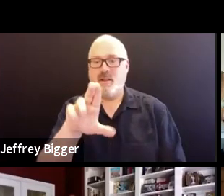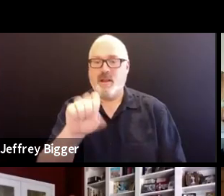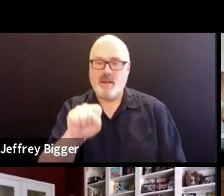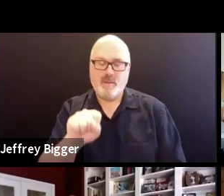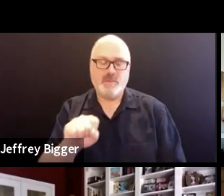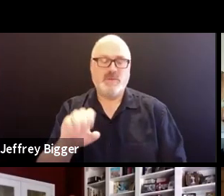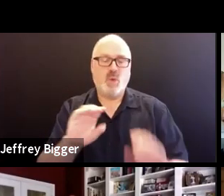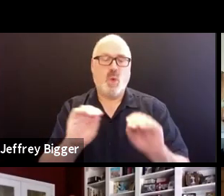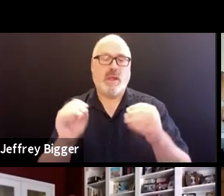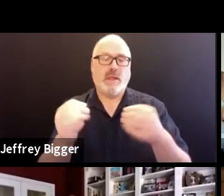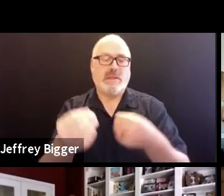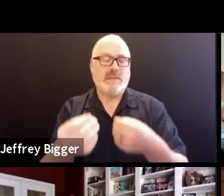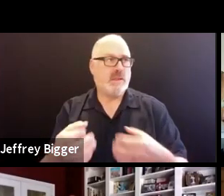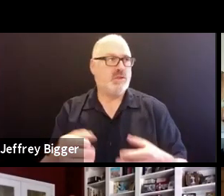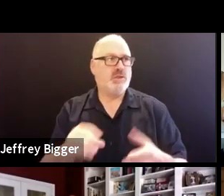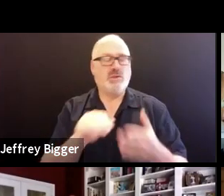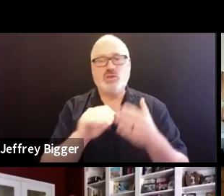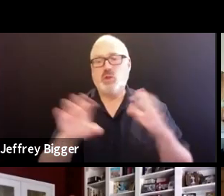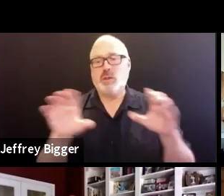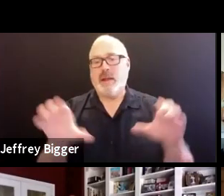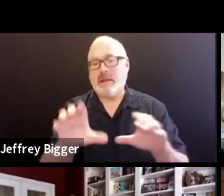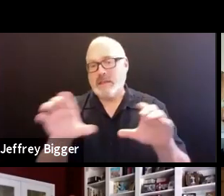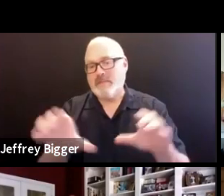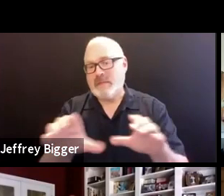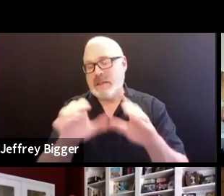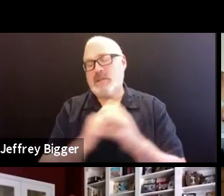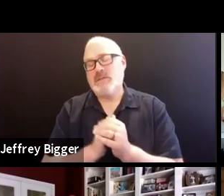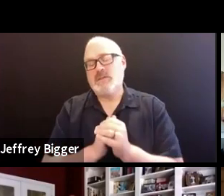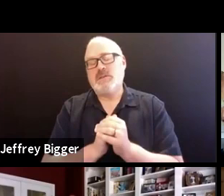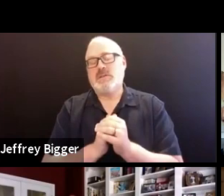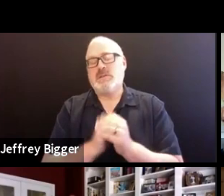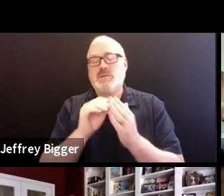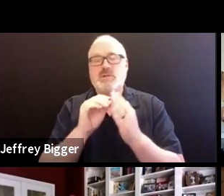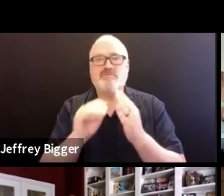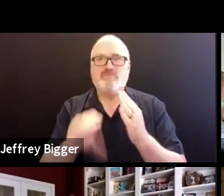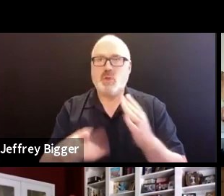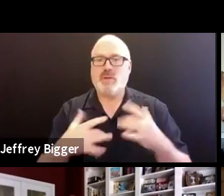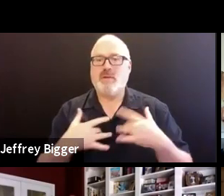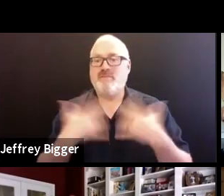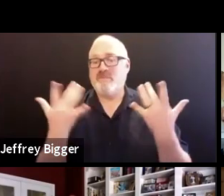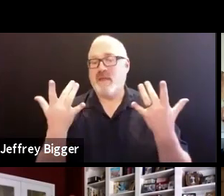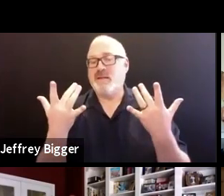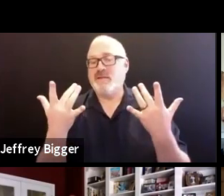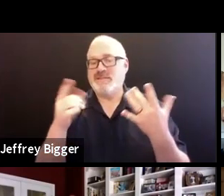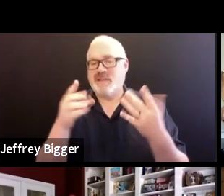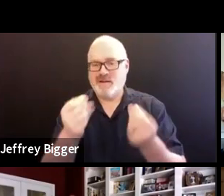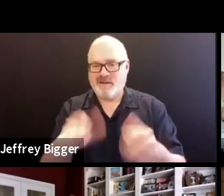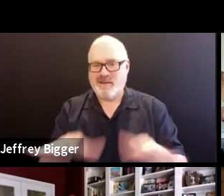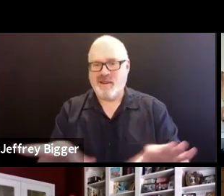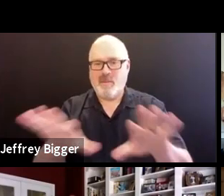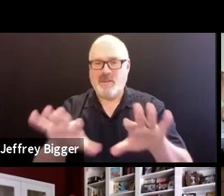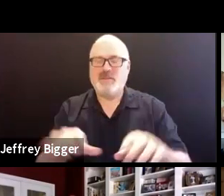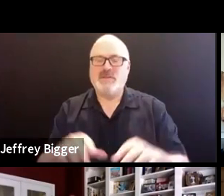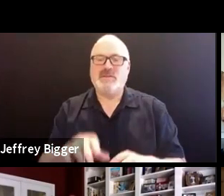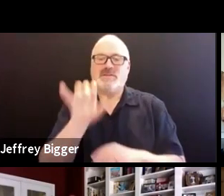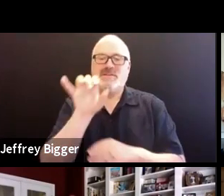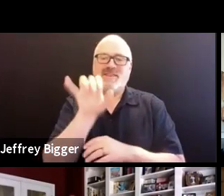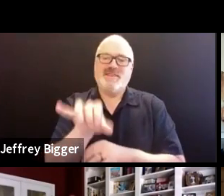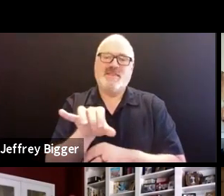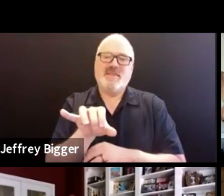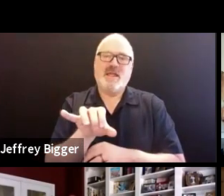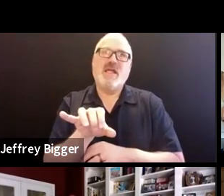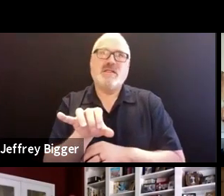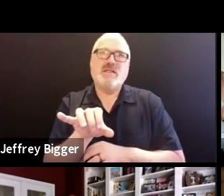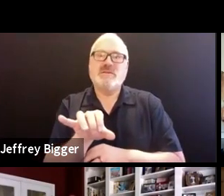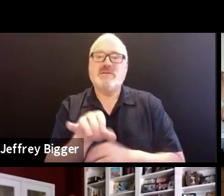student activities, you know, student events on campus and so on. And those are, you